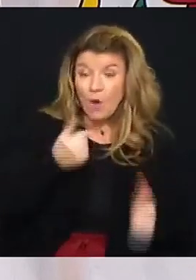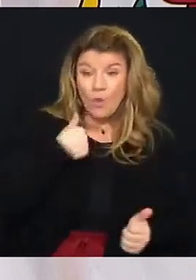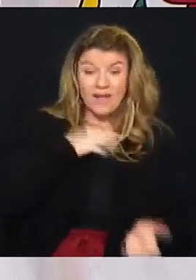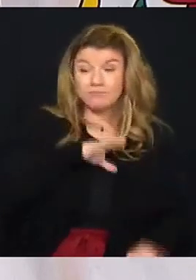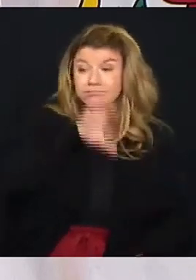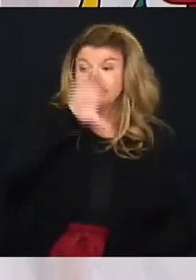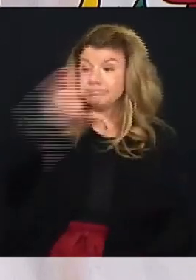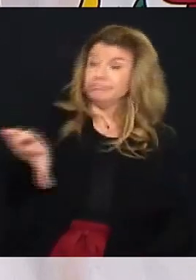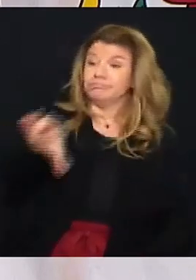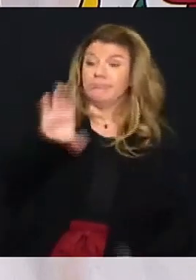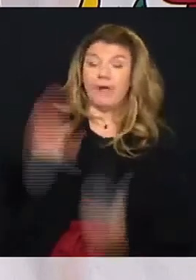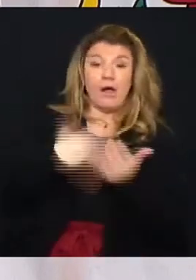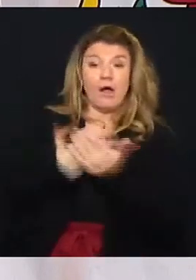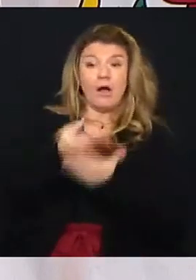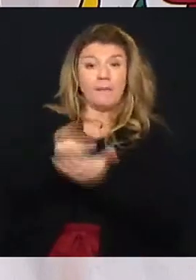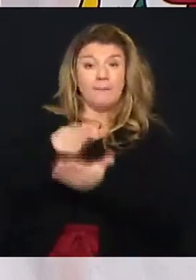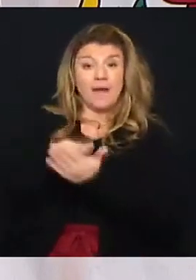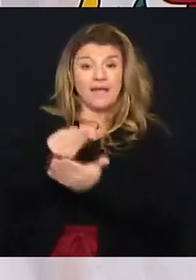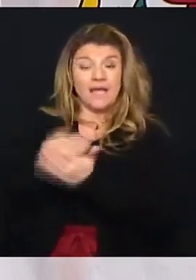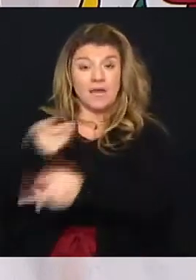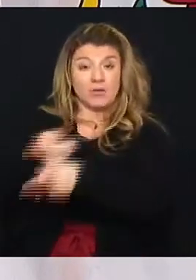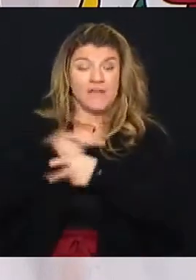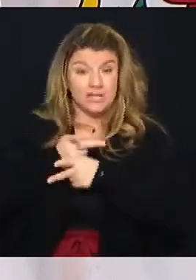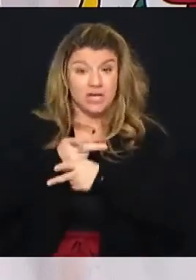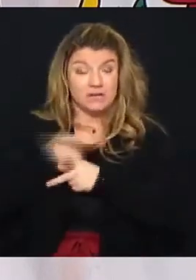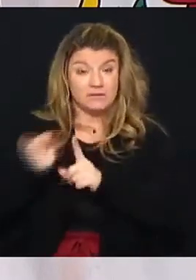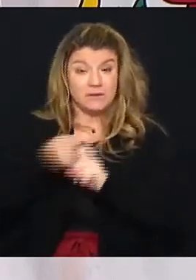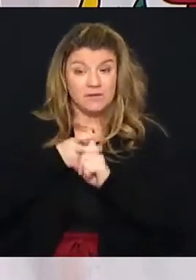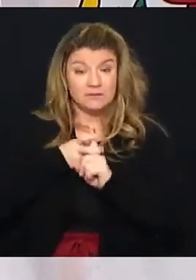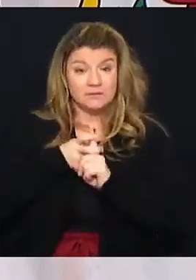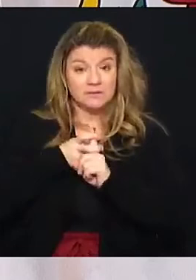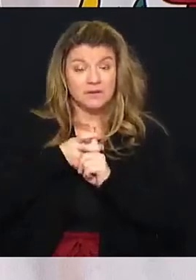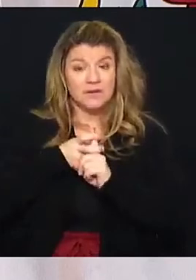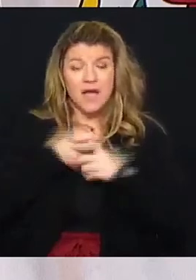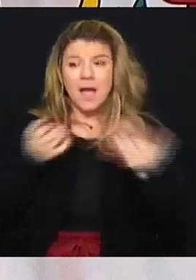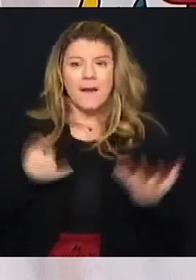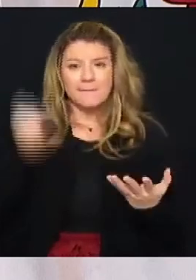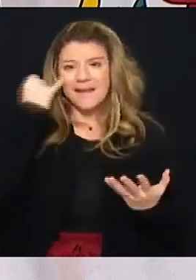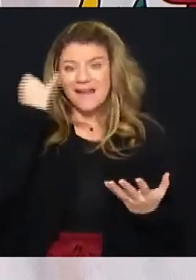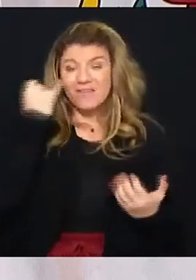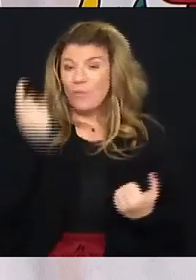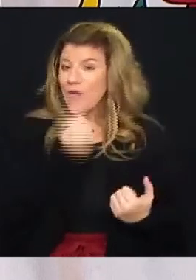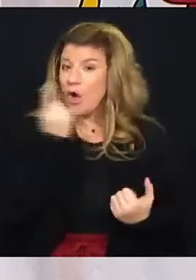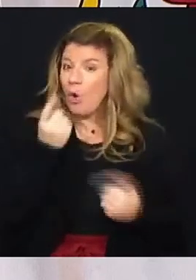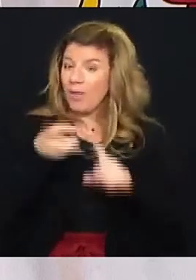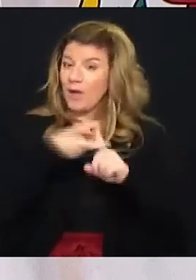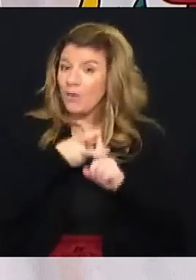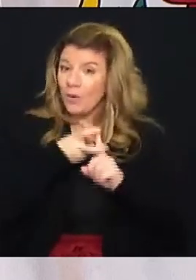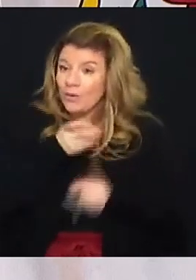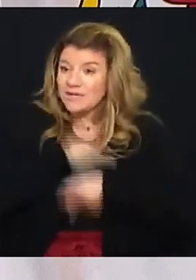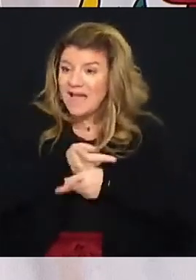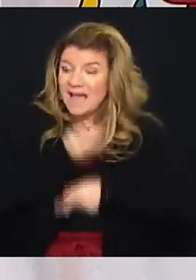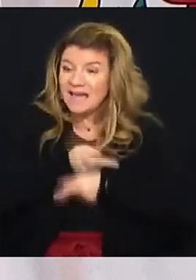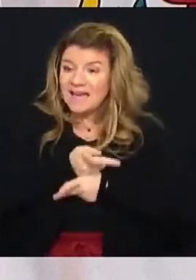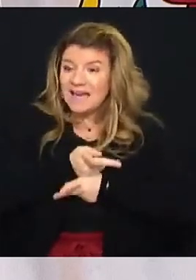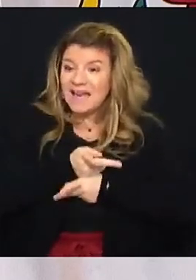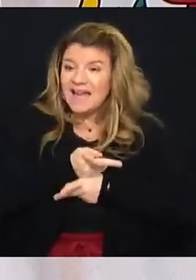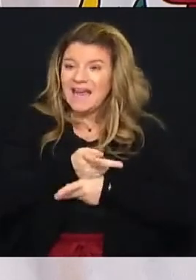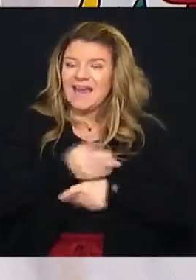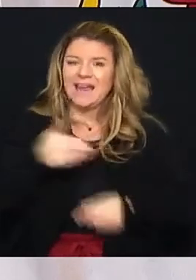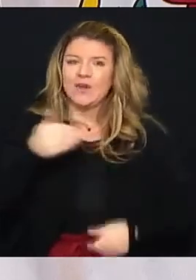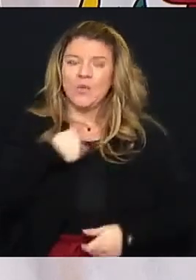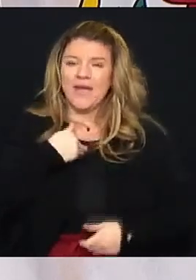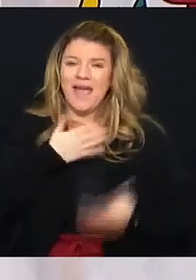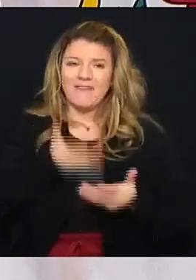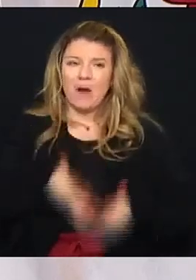that we have in retention. But if we just retain, you know, we have got a big hole